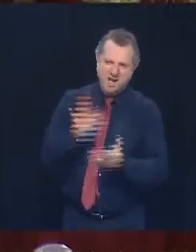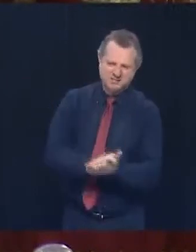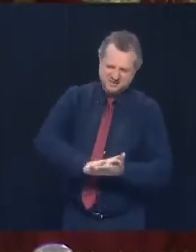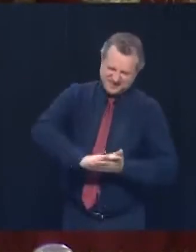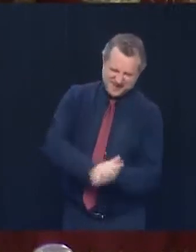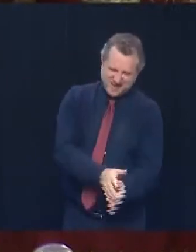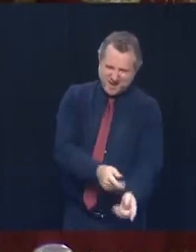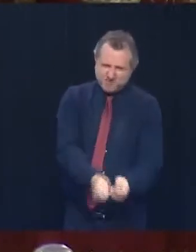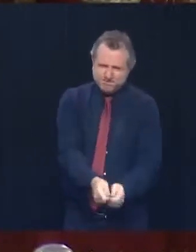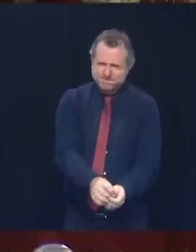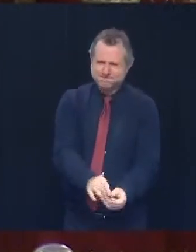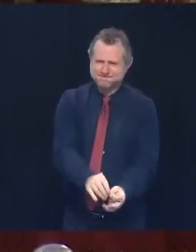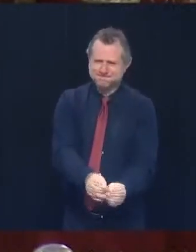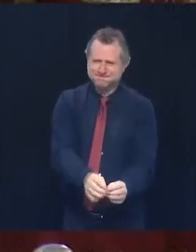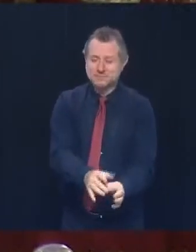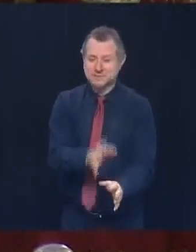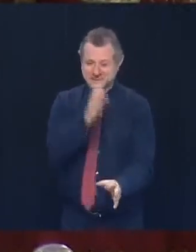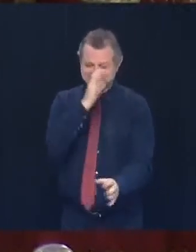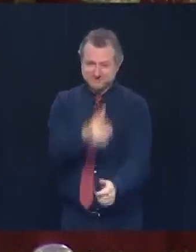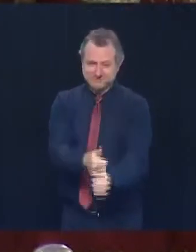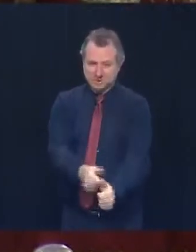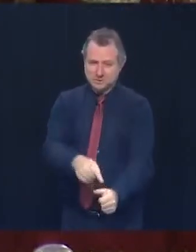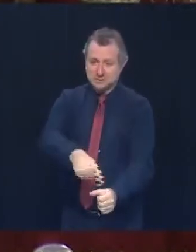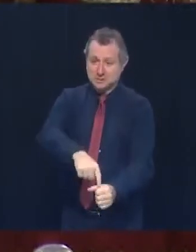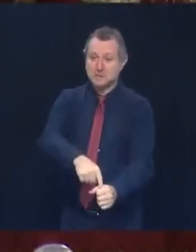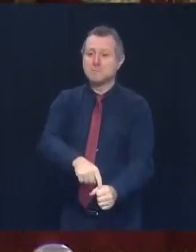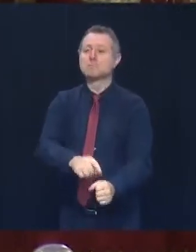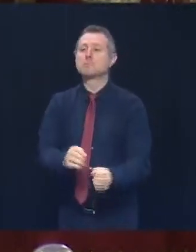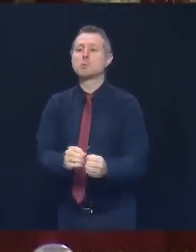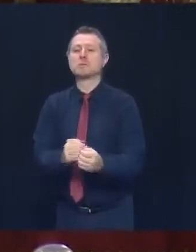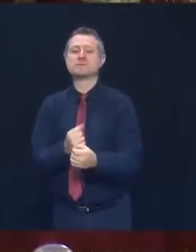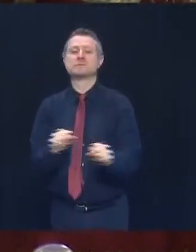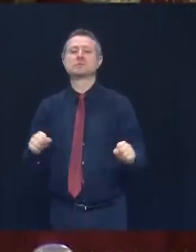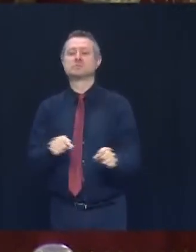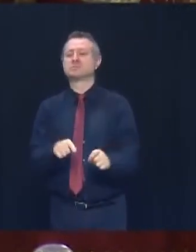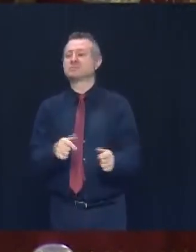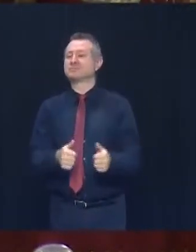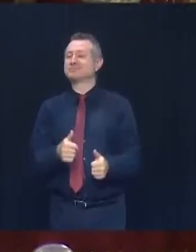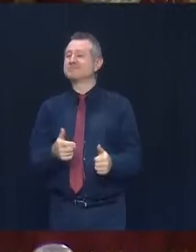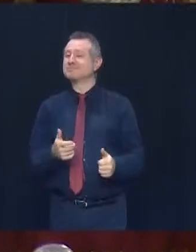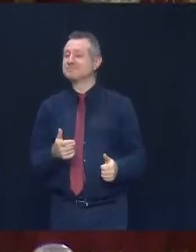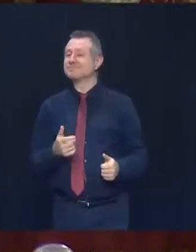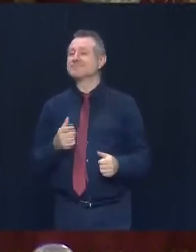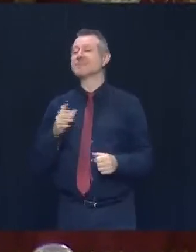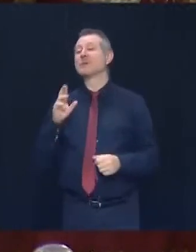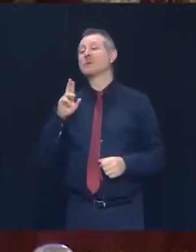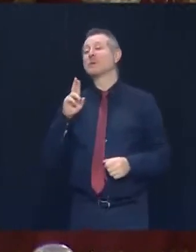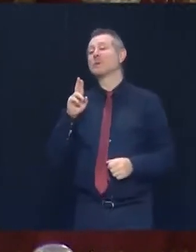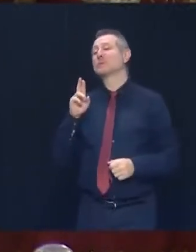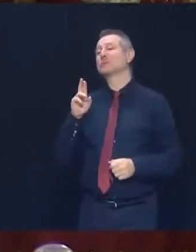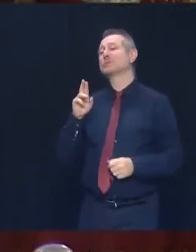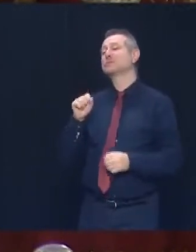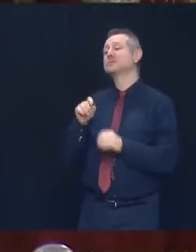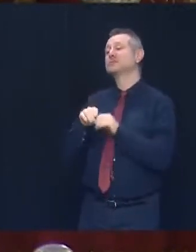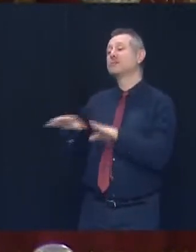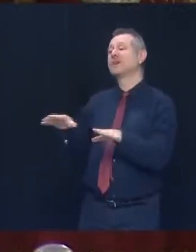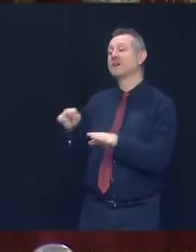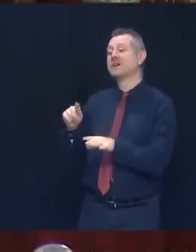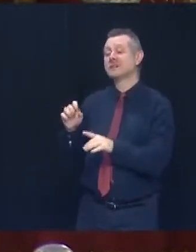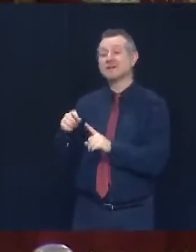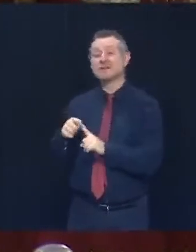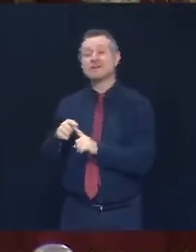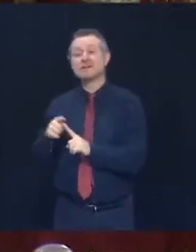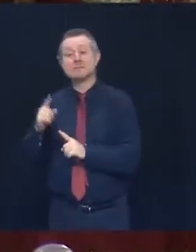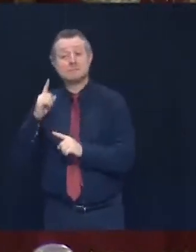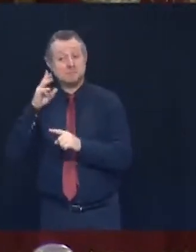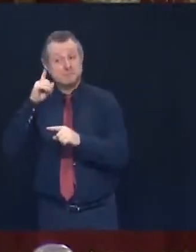ease restrictions, keep restrictions, or increase restrictions. But just on your rate of transmission, because I know that the verbiage gets confusing, especially for the